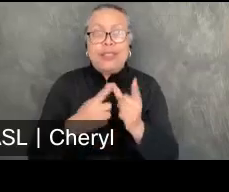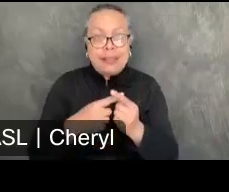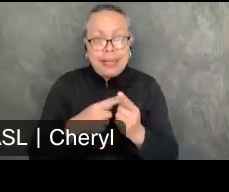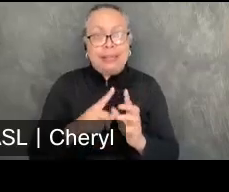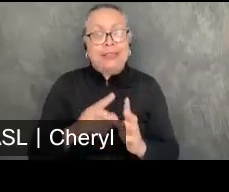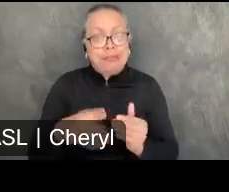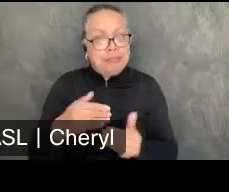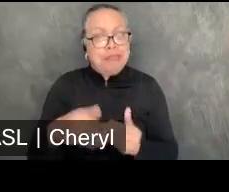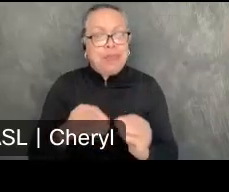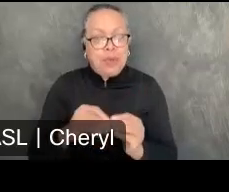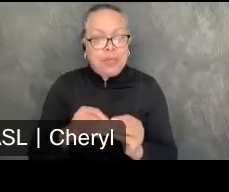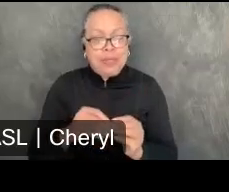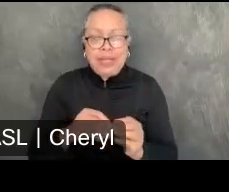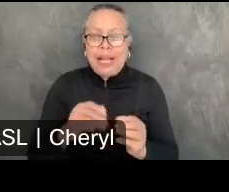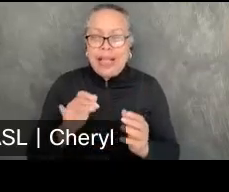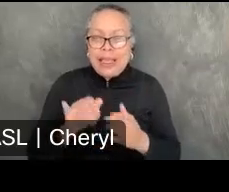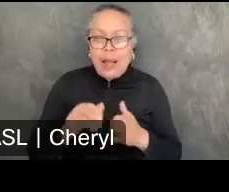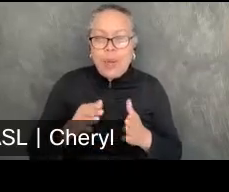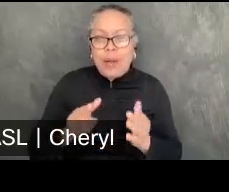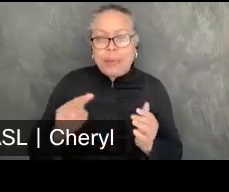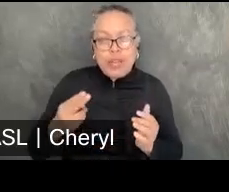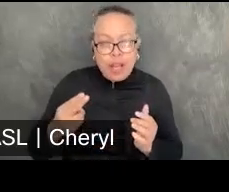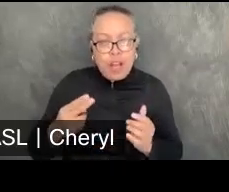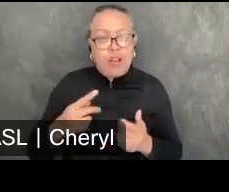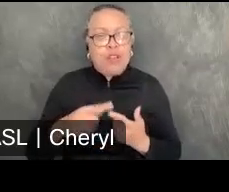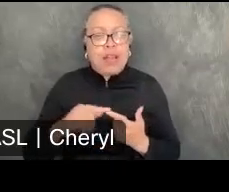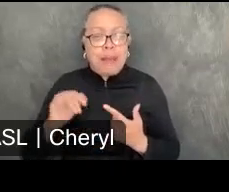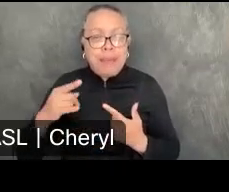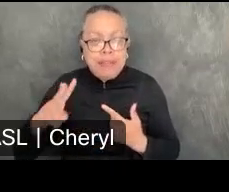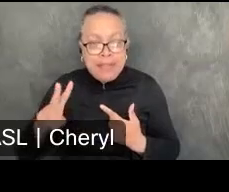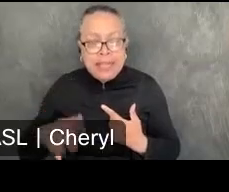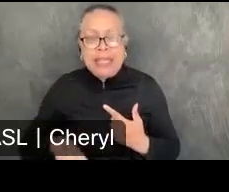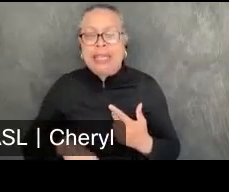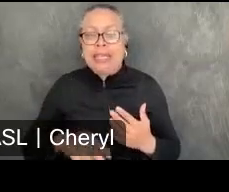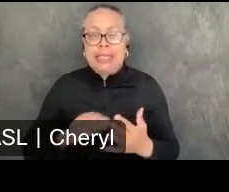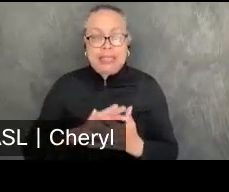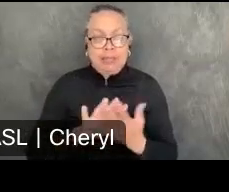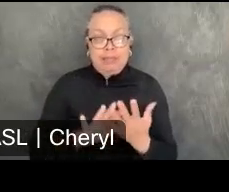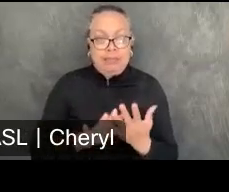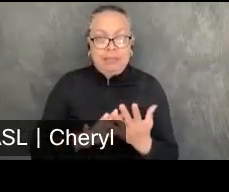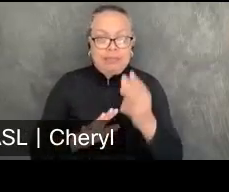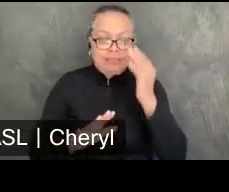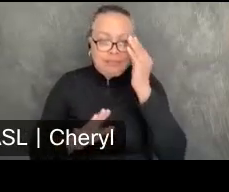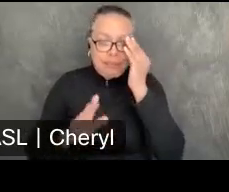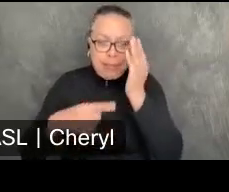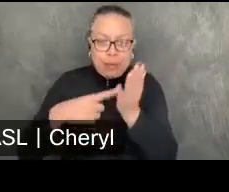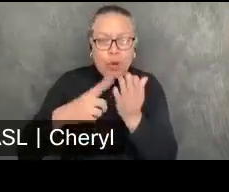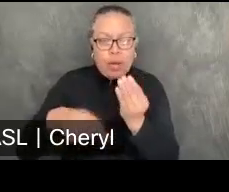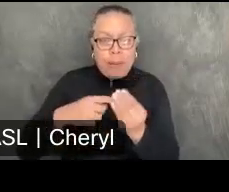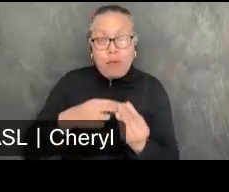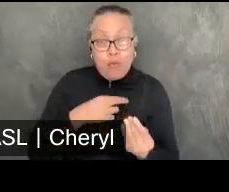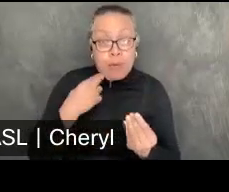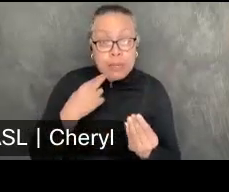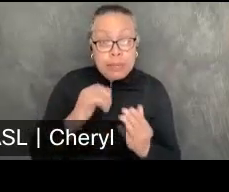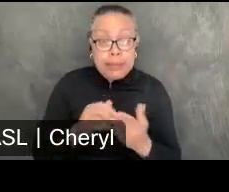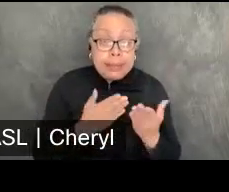way, mental health care in the context of intimate partner violence should address ongoing risks while